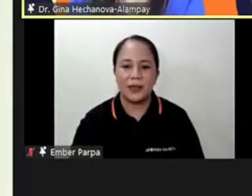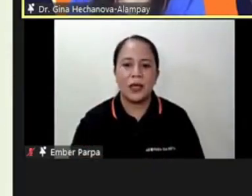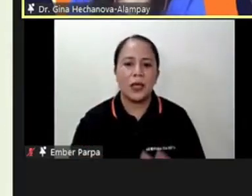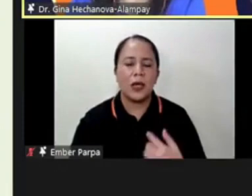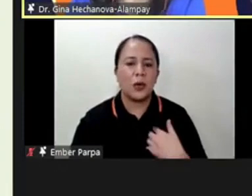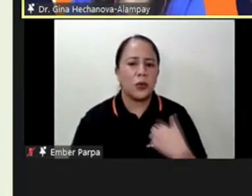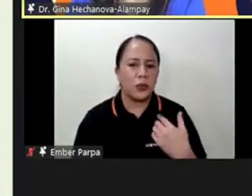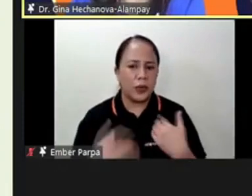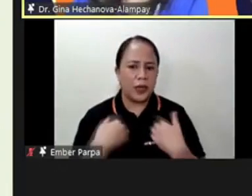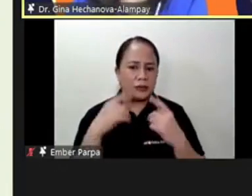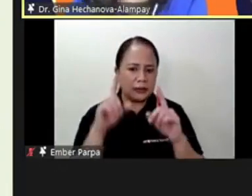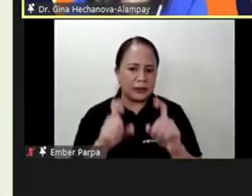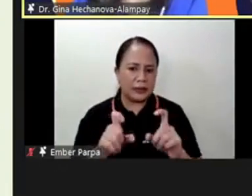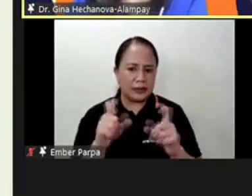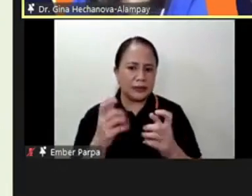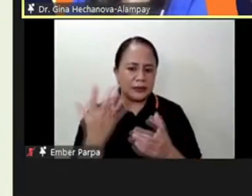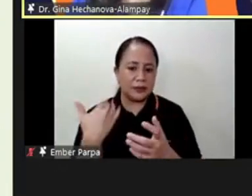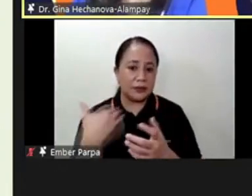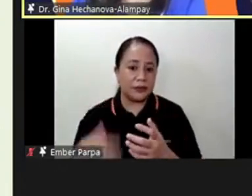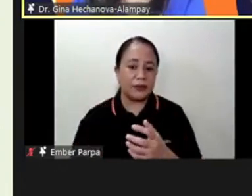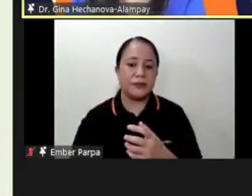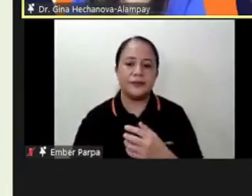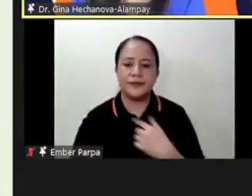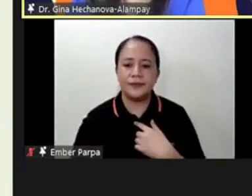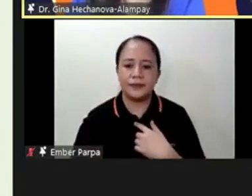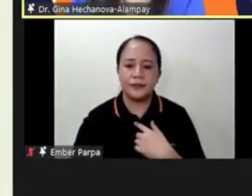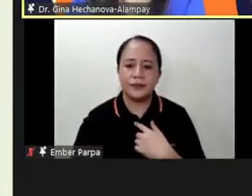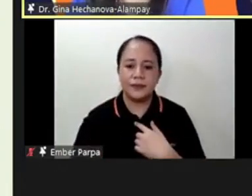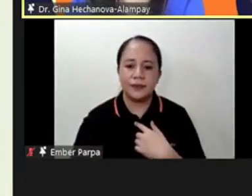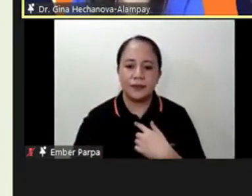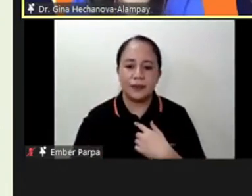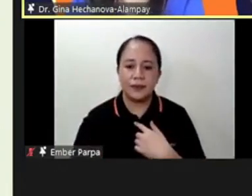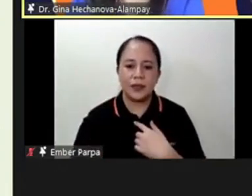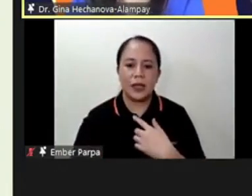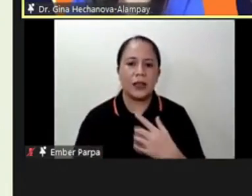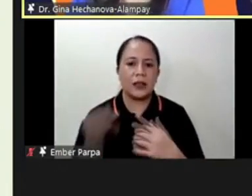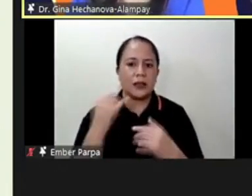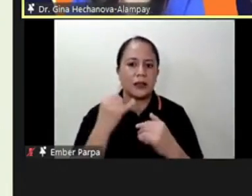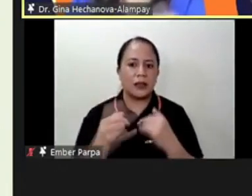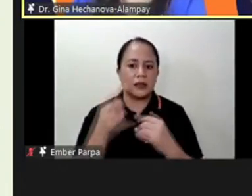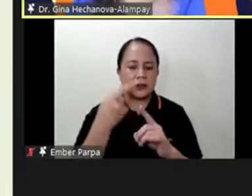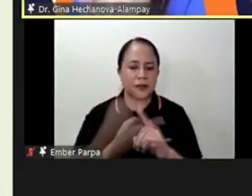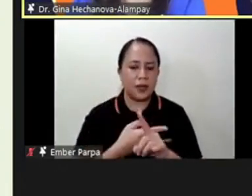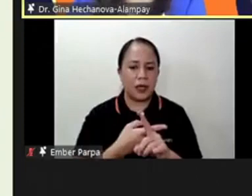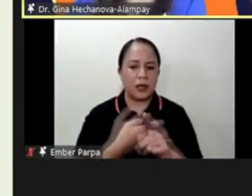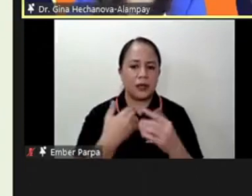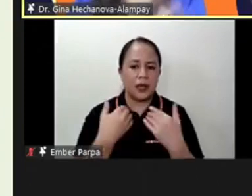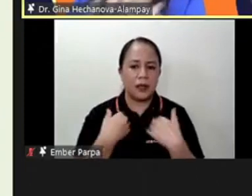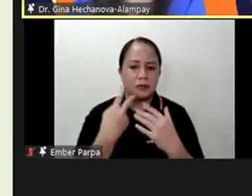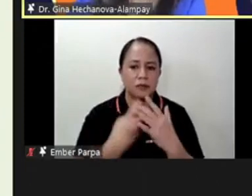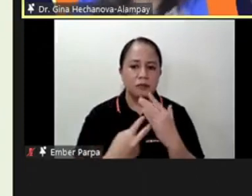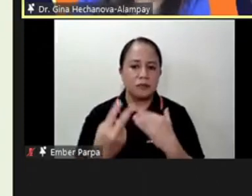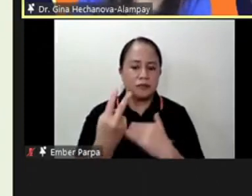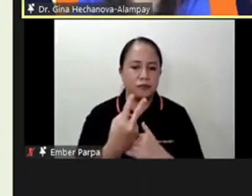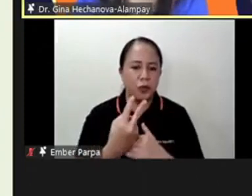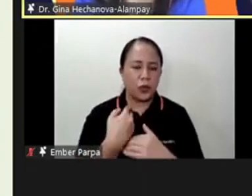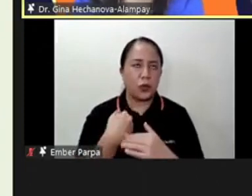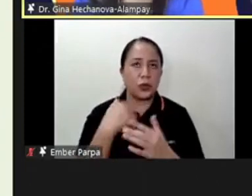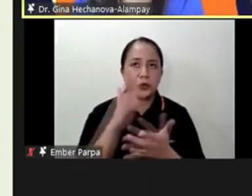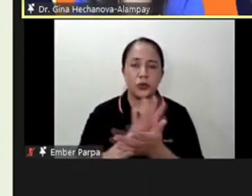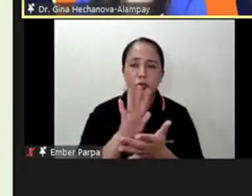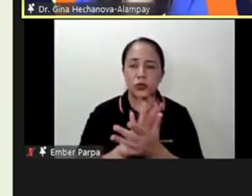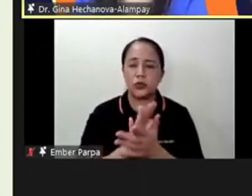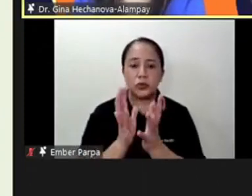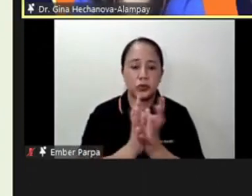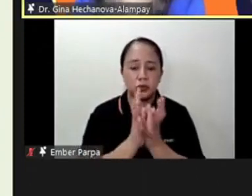actually tested this mobile app last month in both, schools, communities,